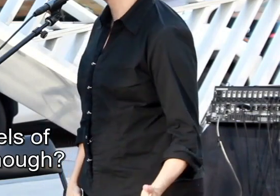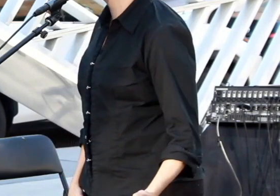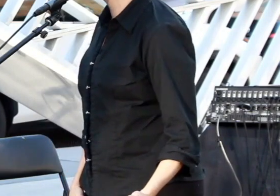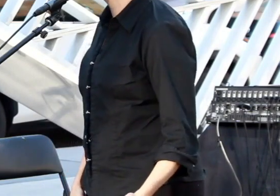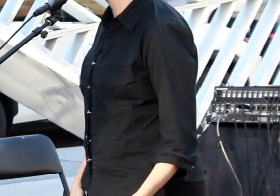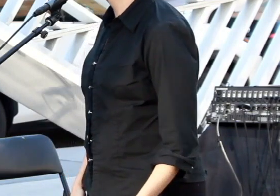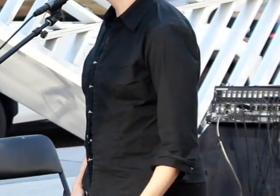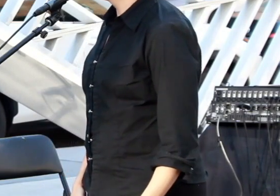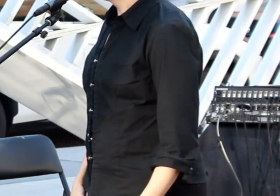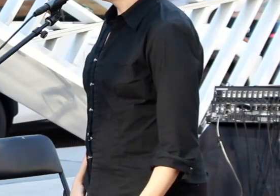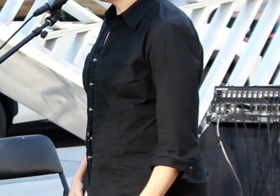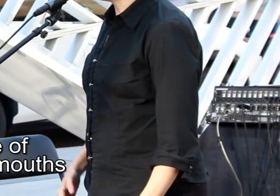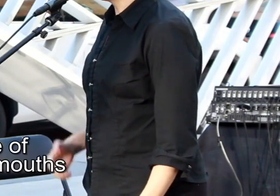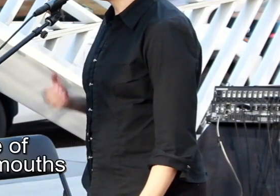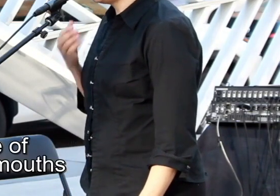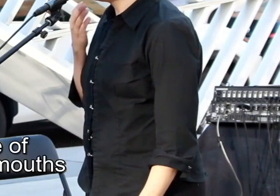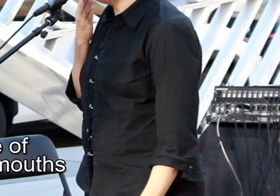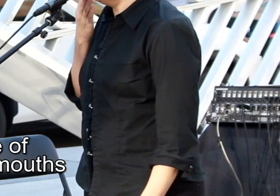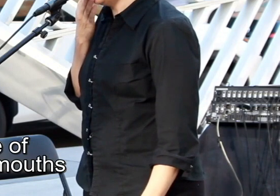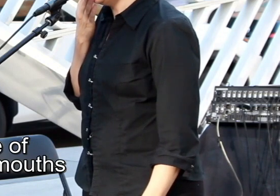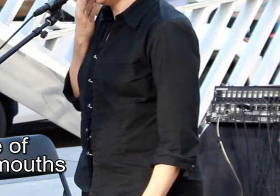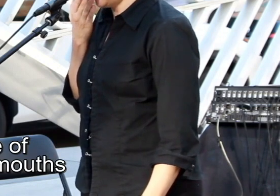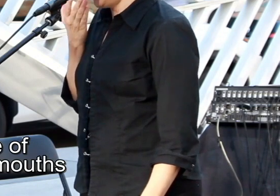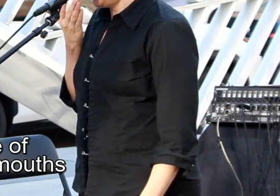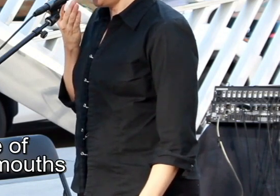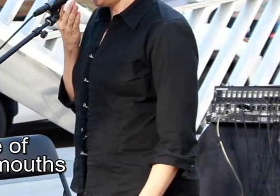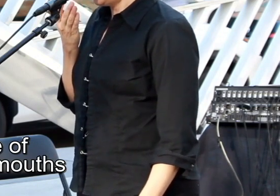enough? As if the taste of blood